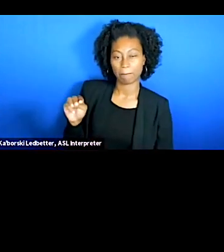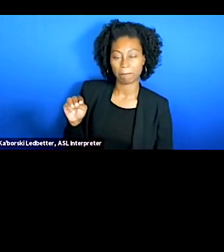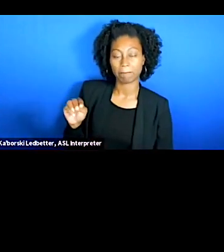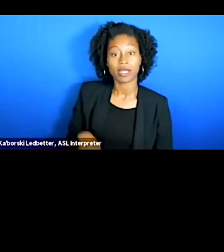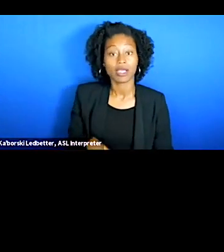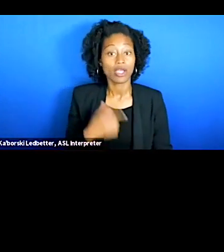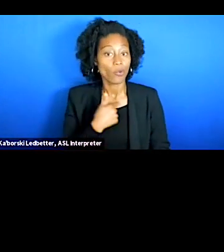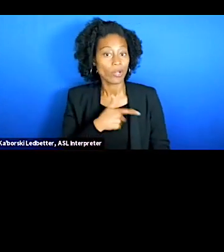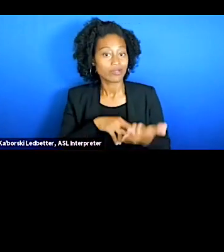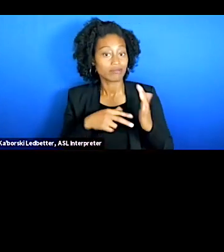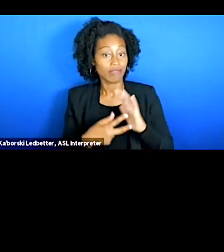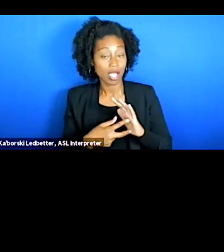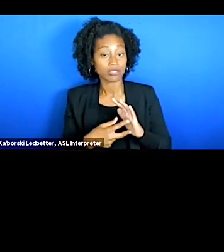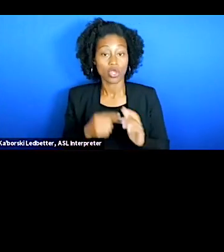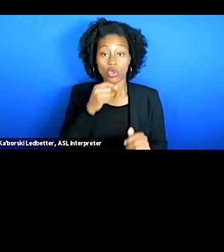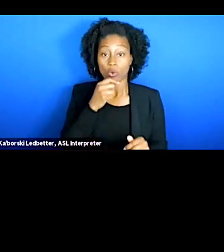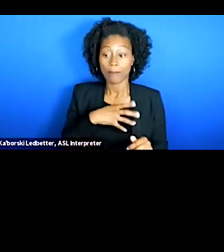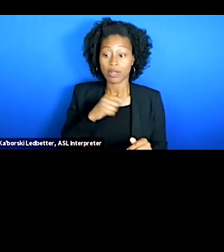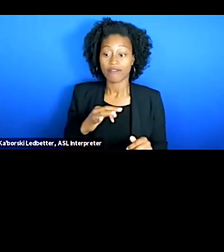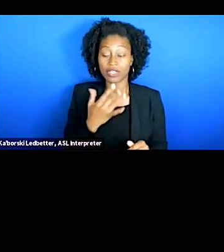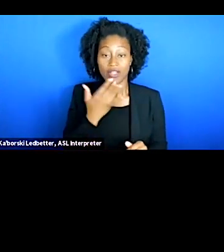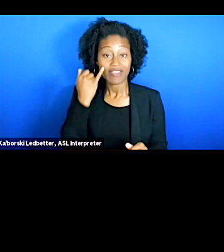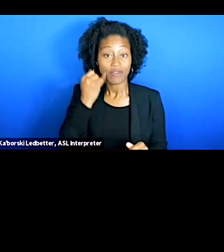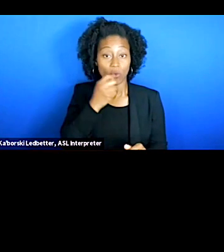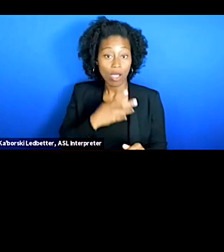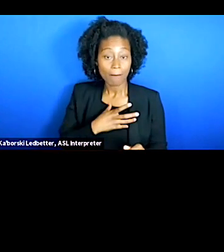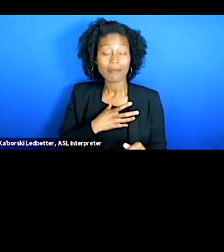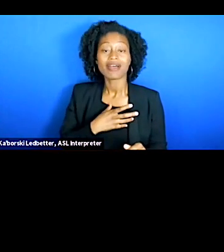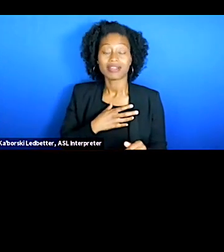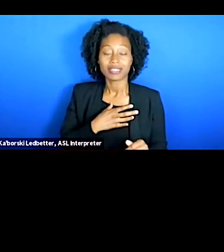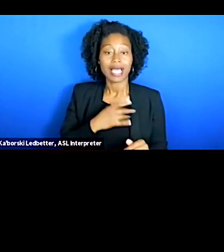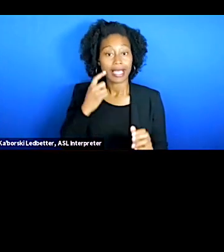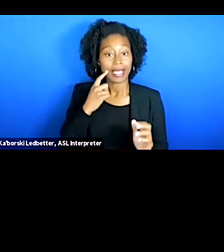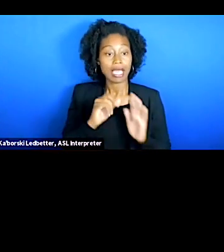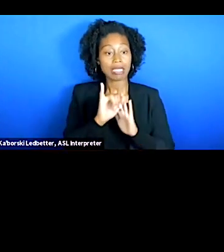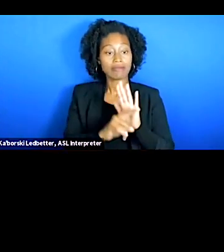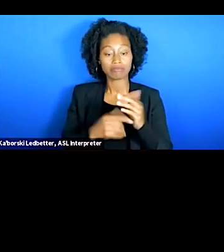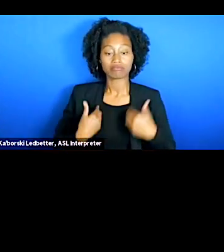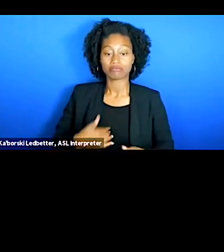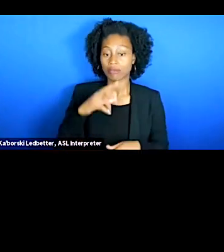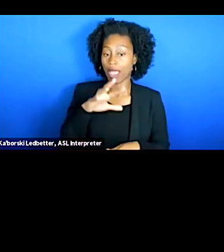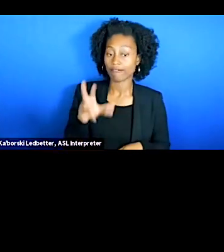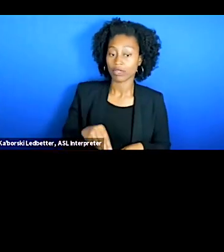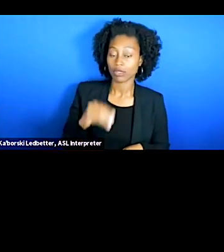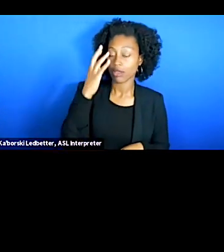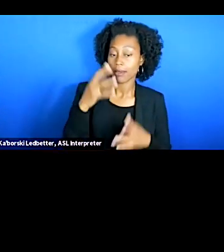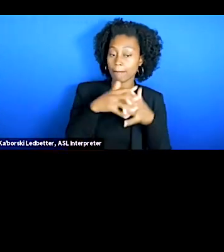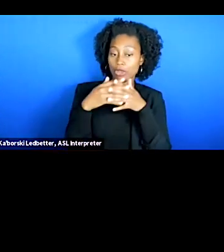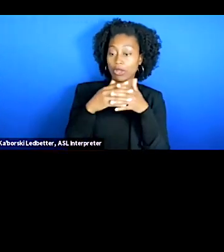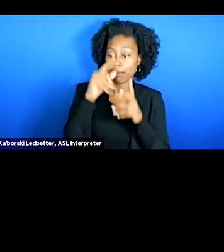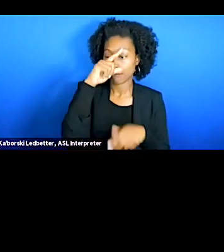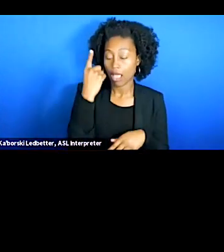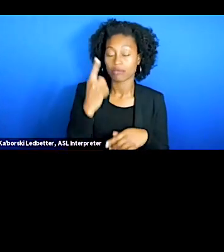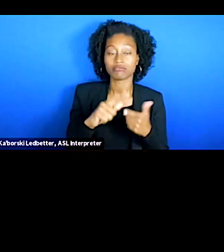We define women of color as women who identify as African American or Black, Asian or Asian